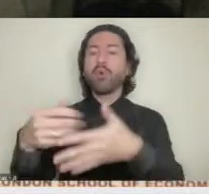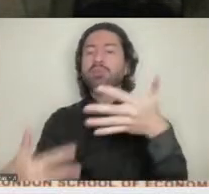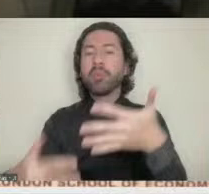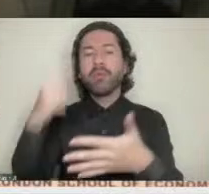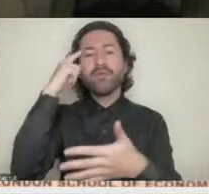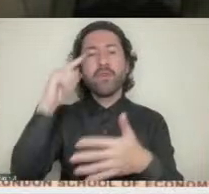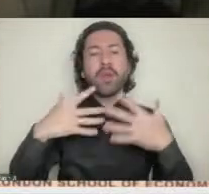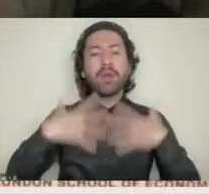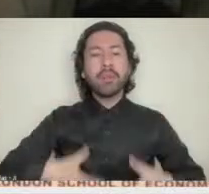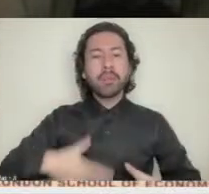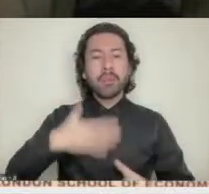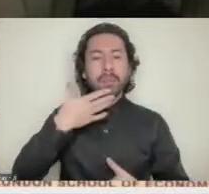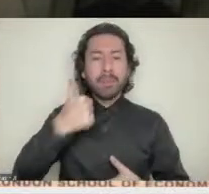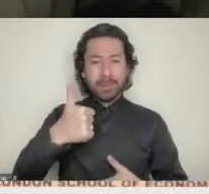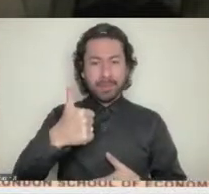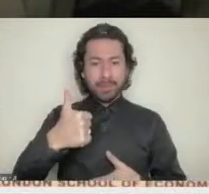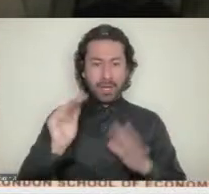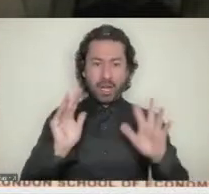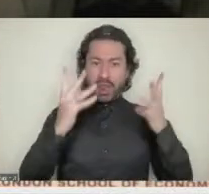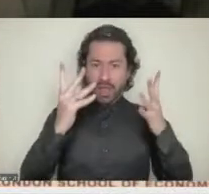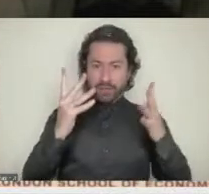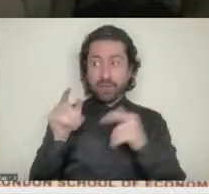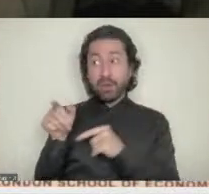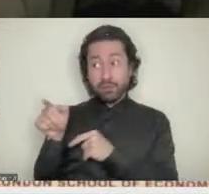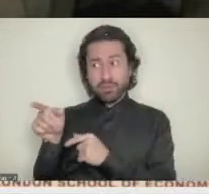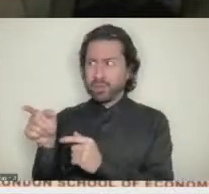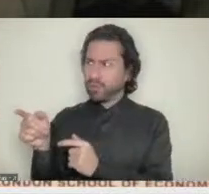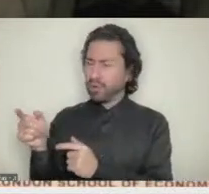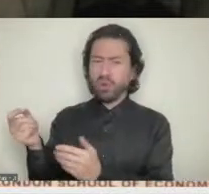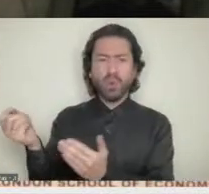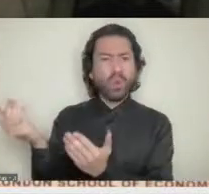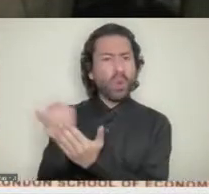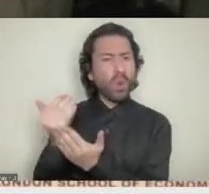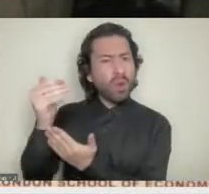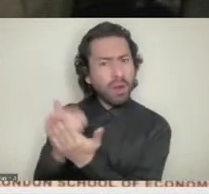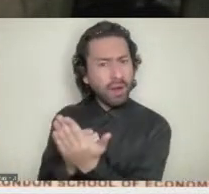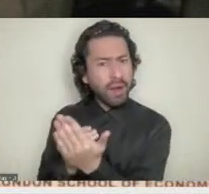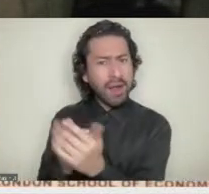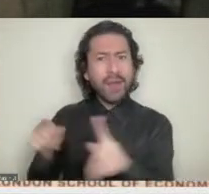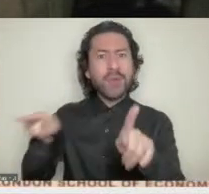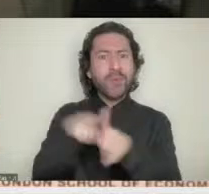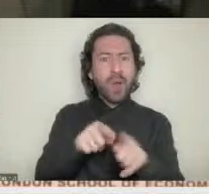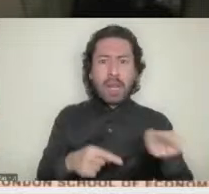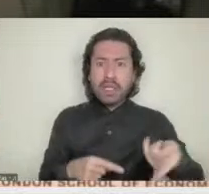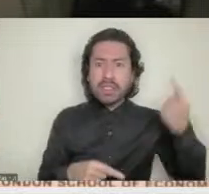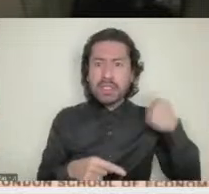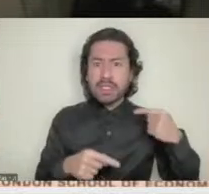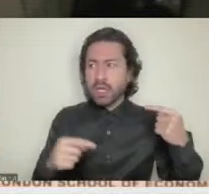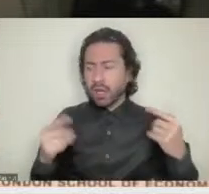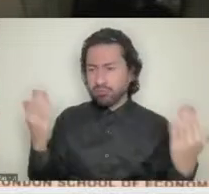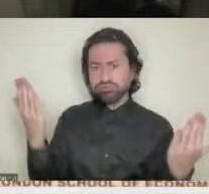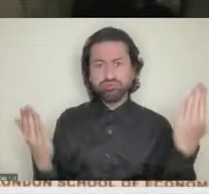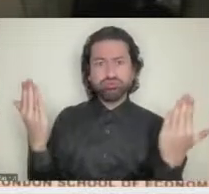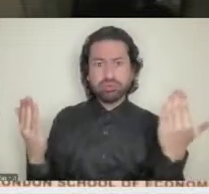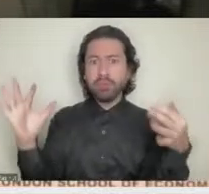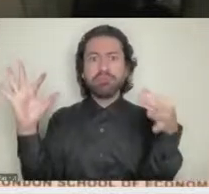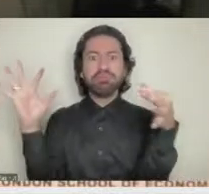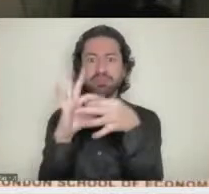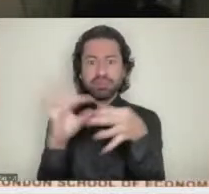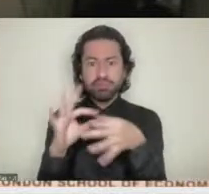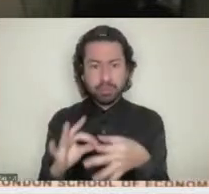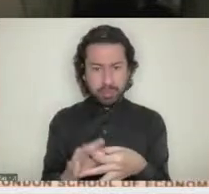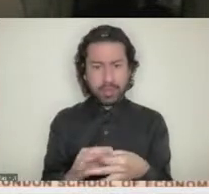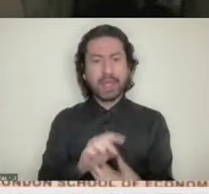healthy lifestyles, etc. Now, these topics are very consistent with what we were talking about yesterday